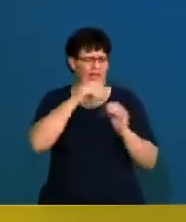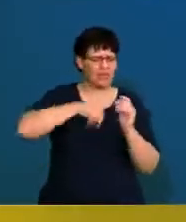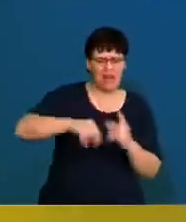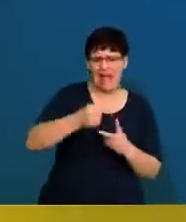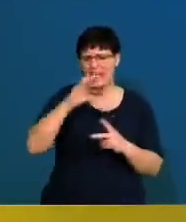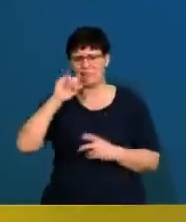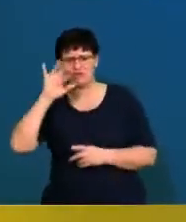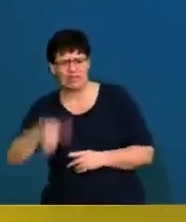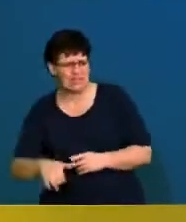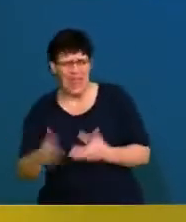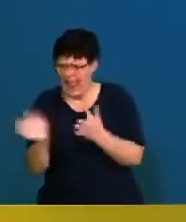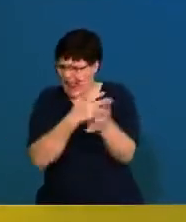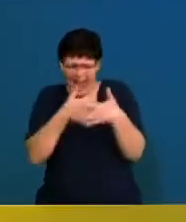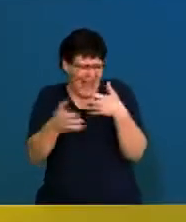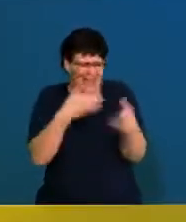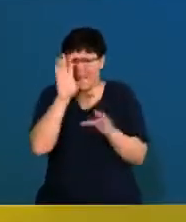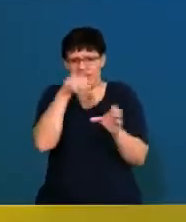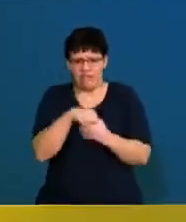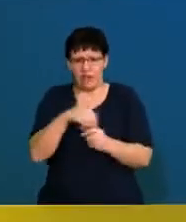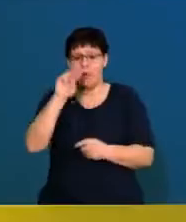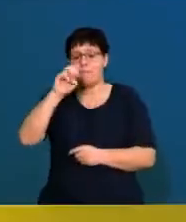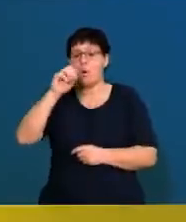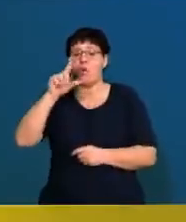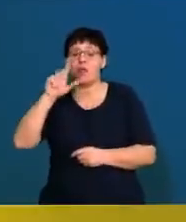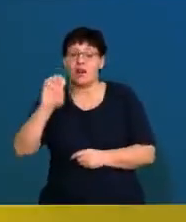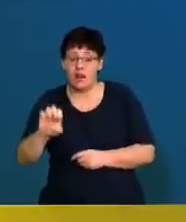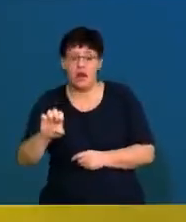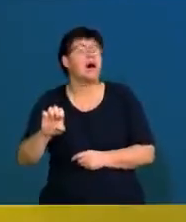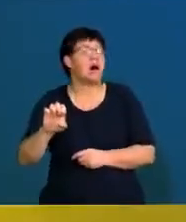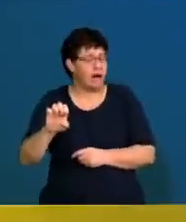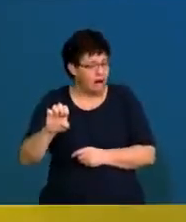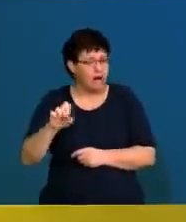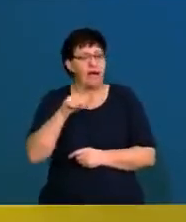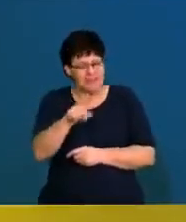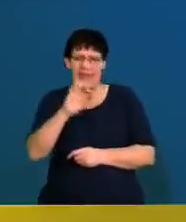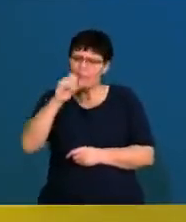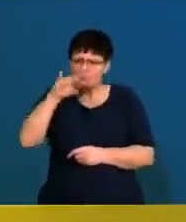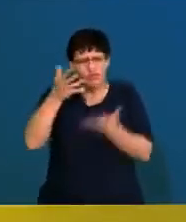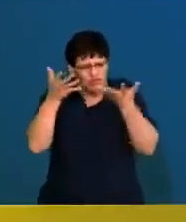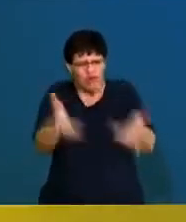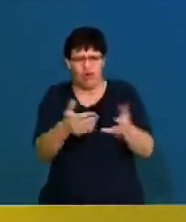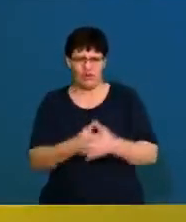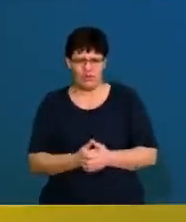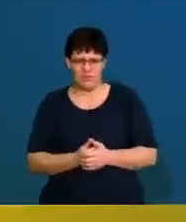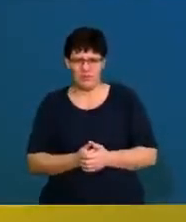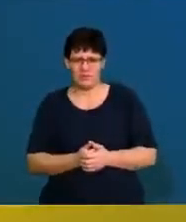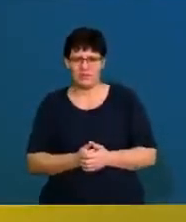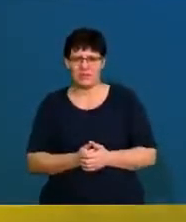and everything in between. So the mole is just the chemistry, okay? Right.